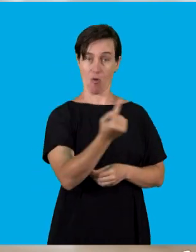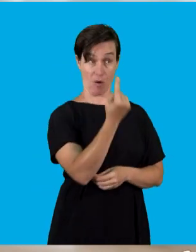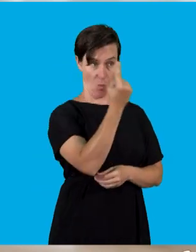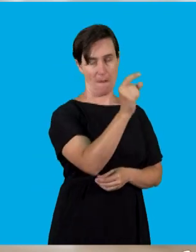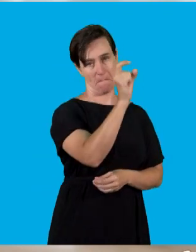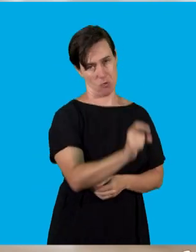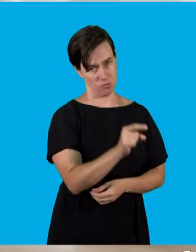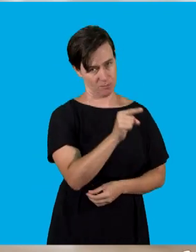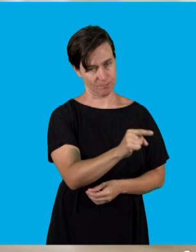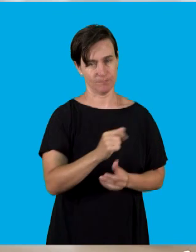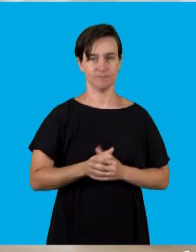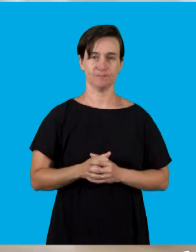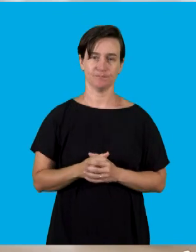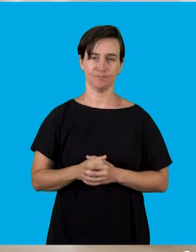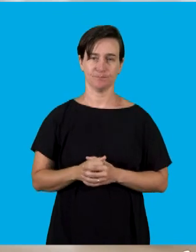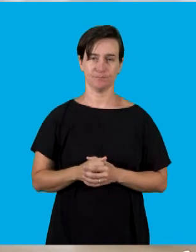belongs to one person.